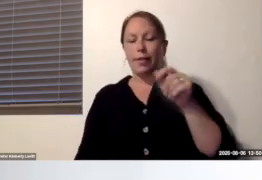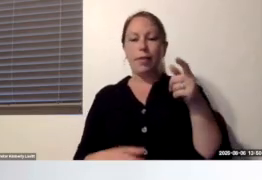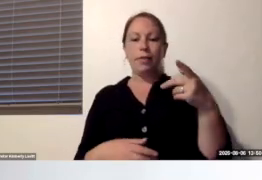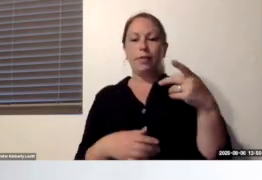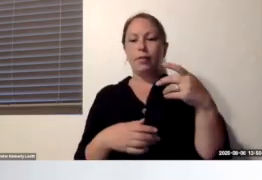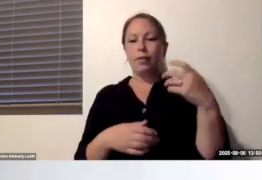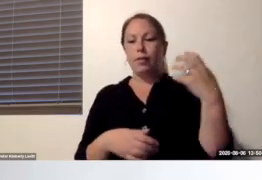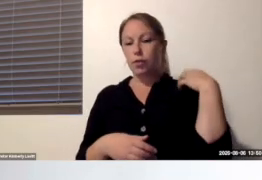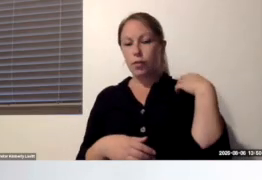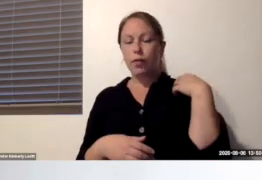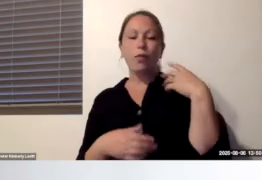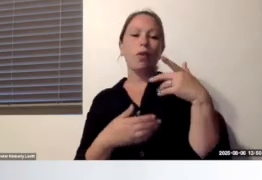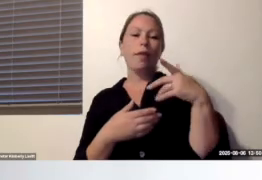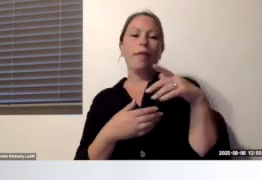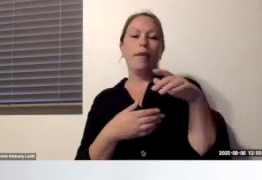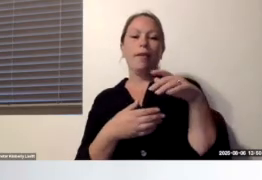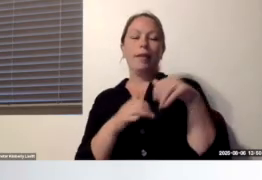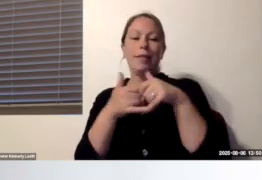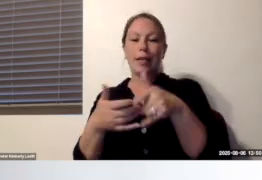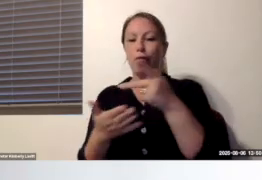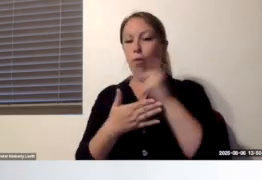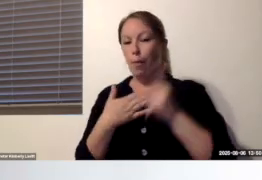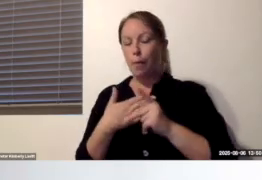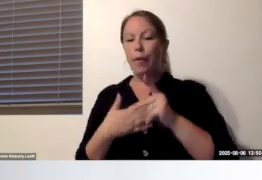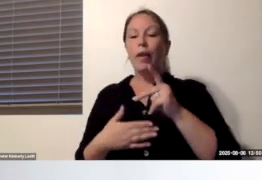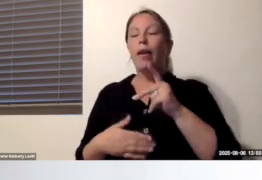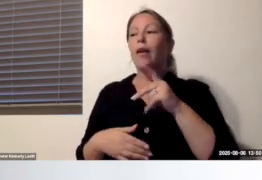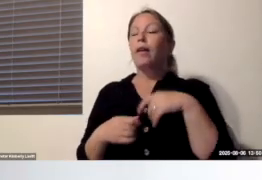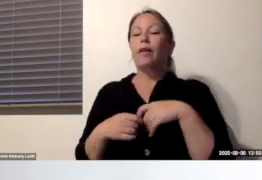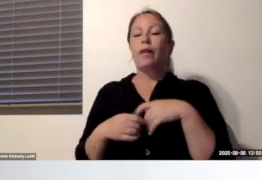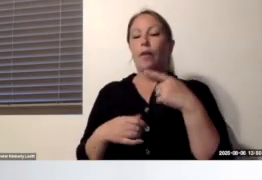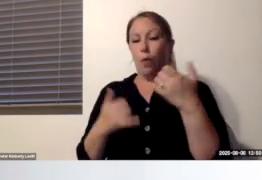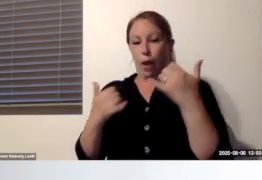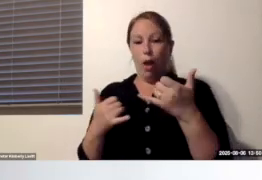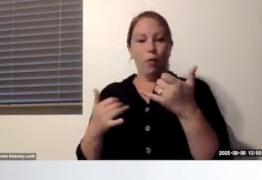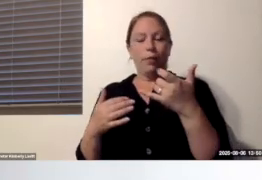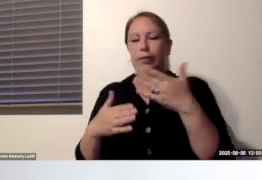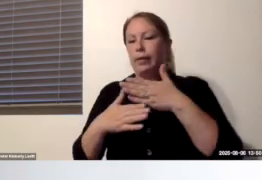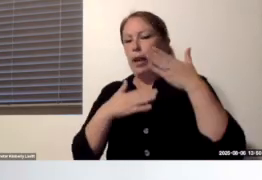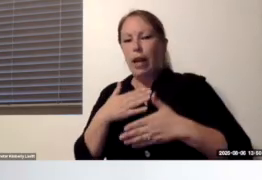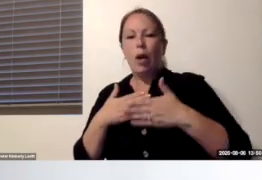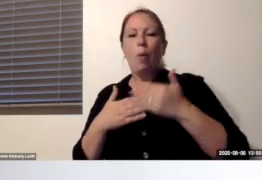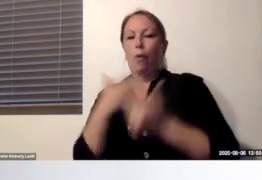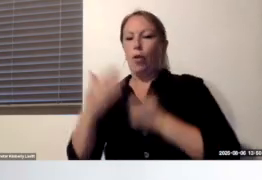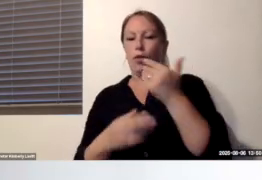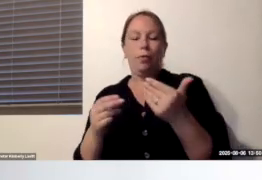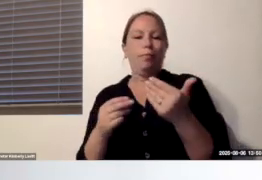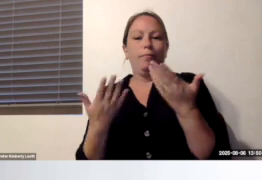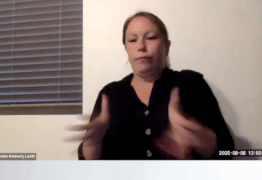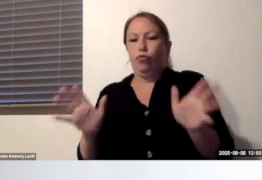the Equitable Mobility Incentive Programs. They are right now just in their final process. Those should be executed very, very